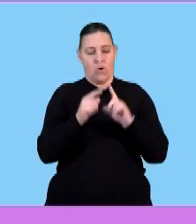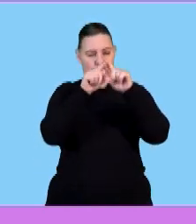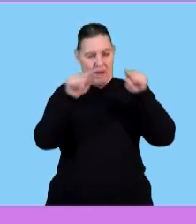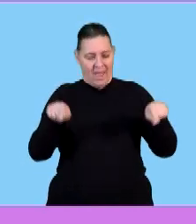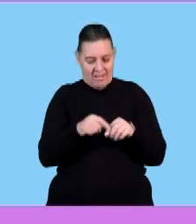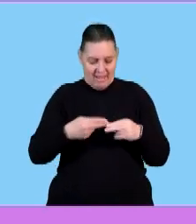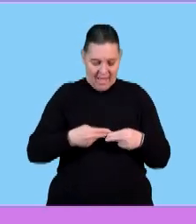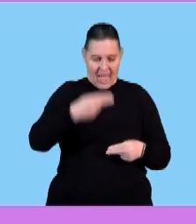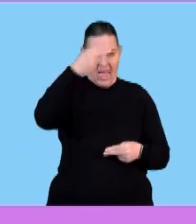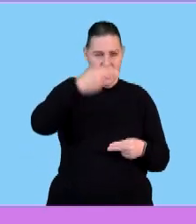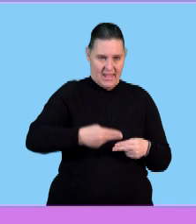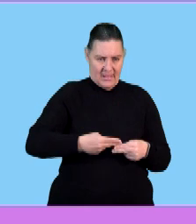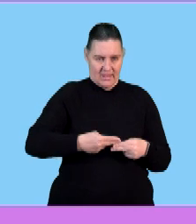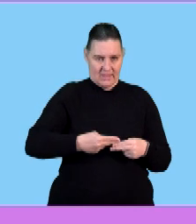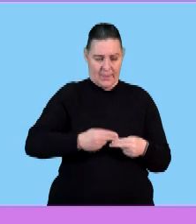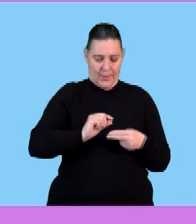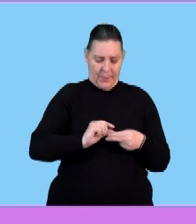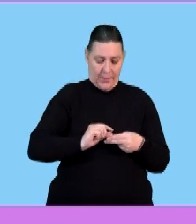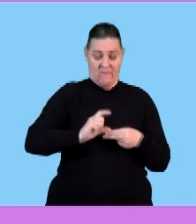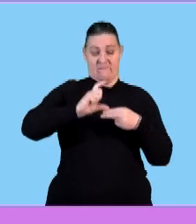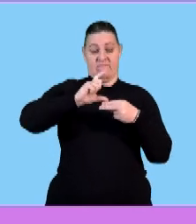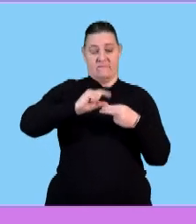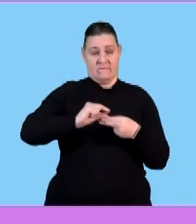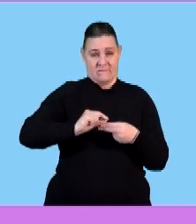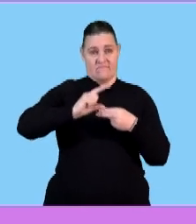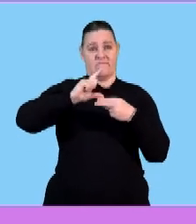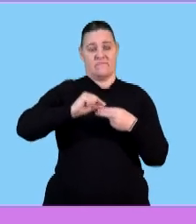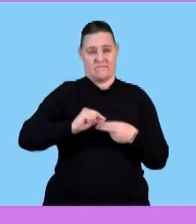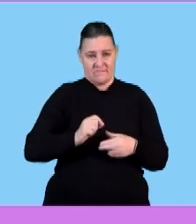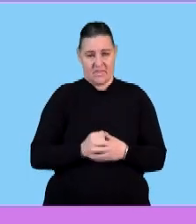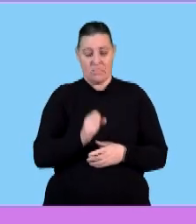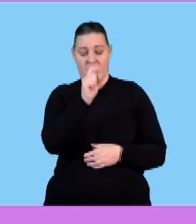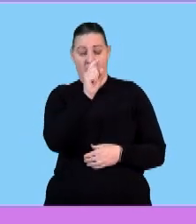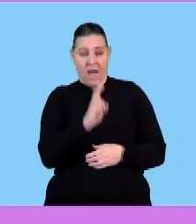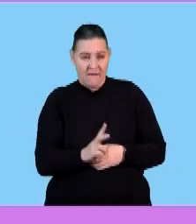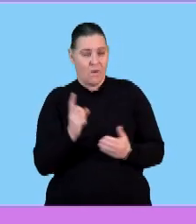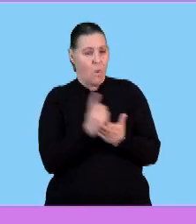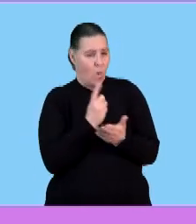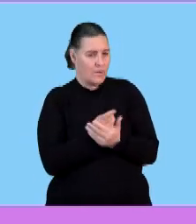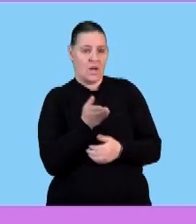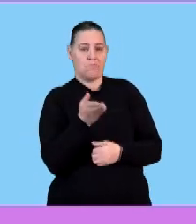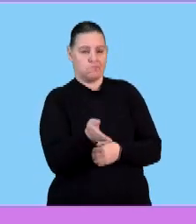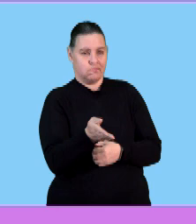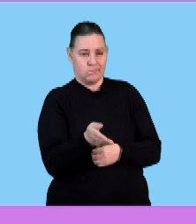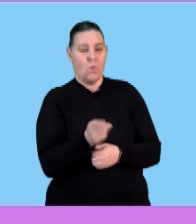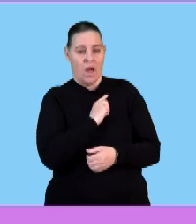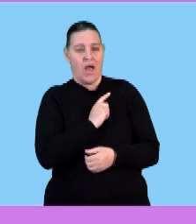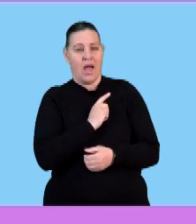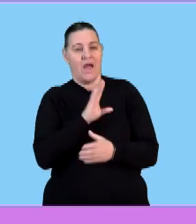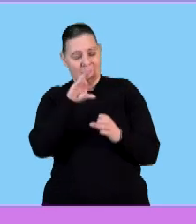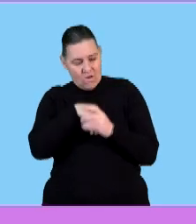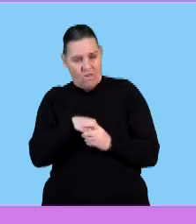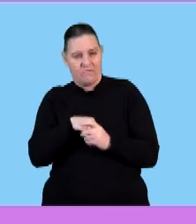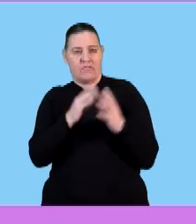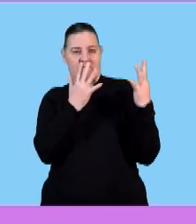particular triangle. That's what we're looking for. So these measurements are what I'm looking for. That half will always be there because that's part of